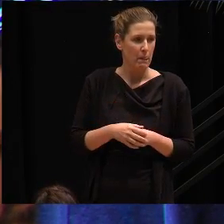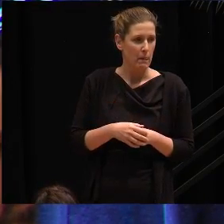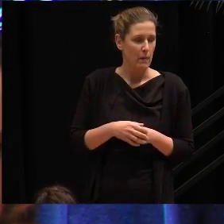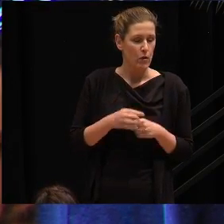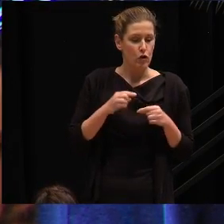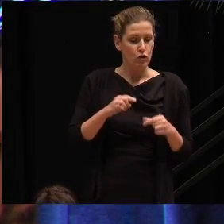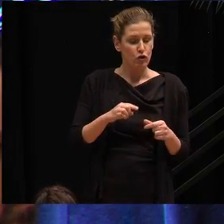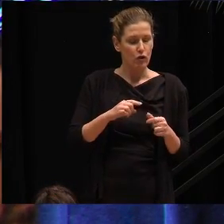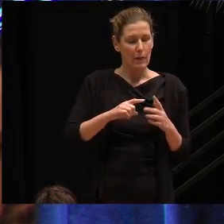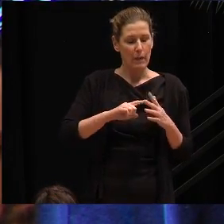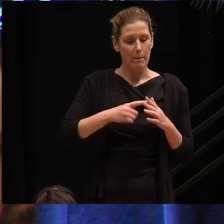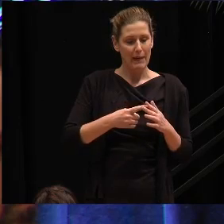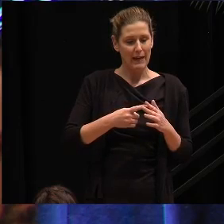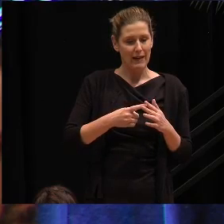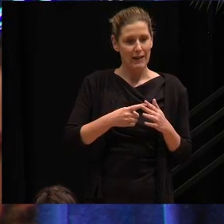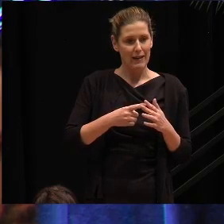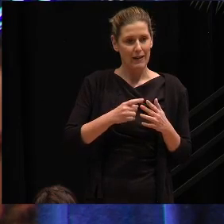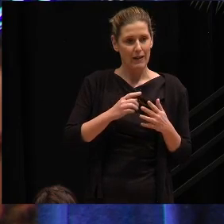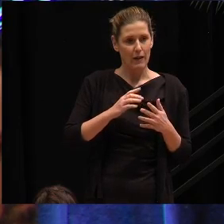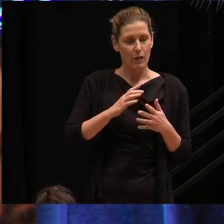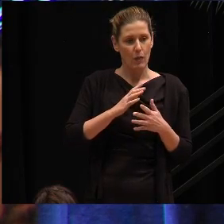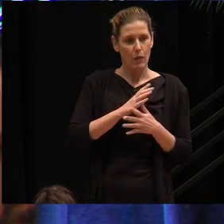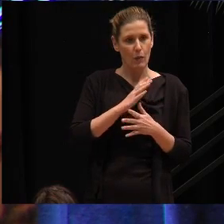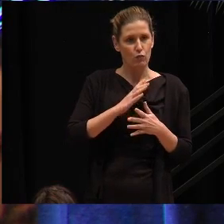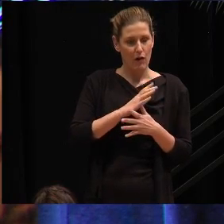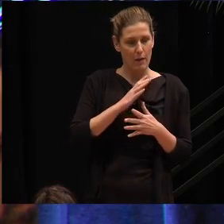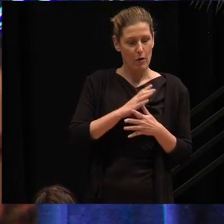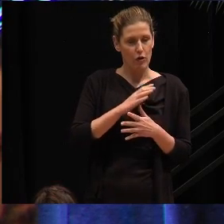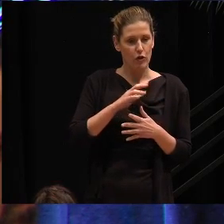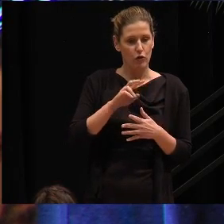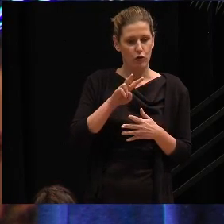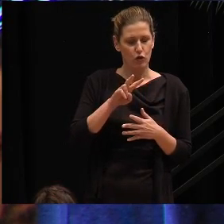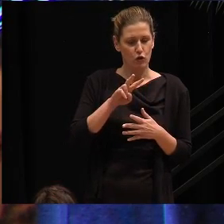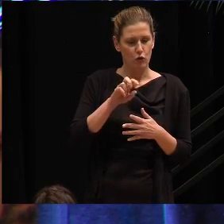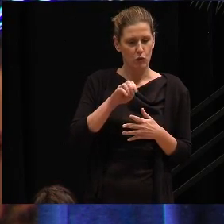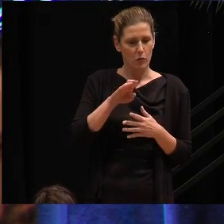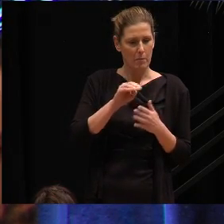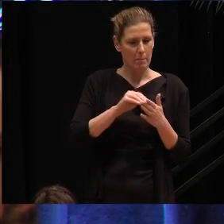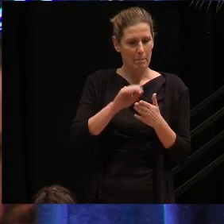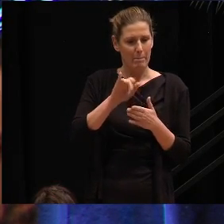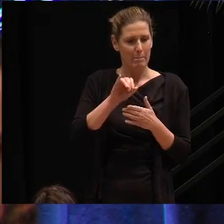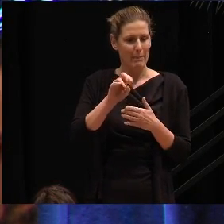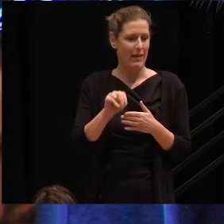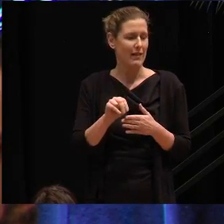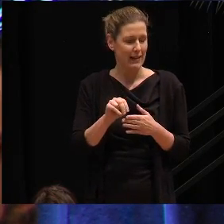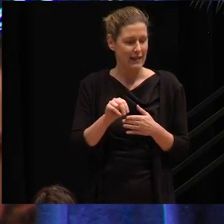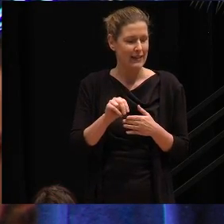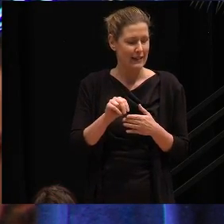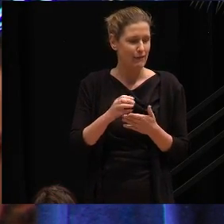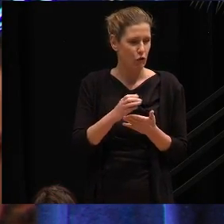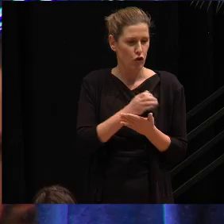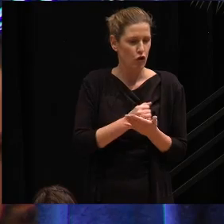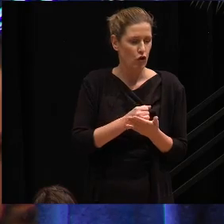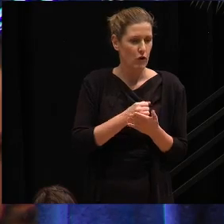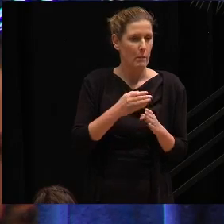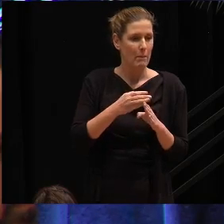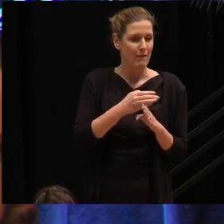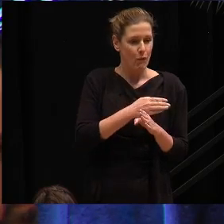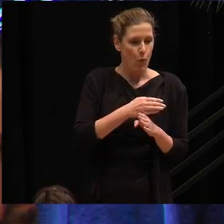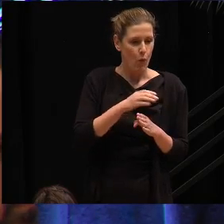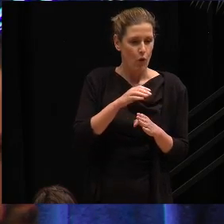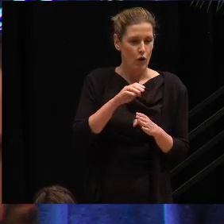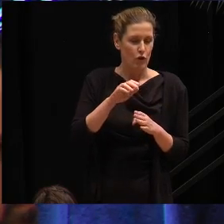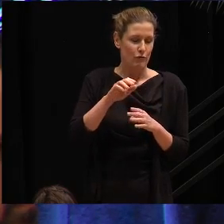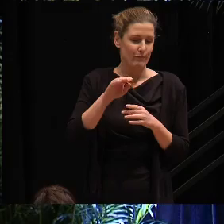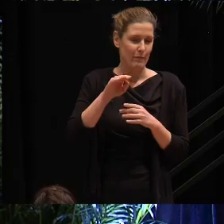beginning of the primary. $2 billion in earned media. And that was in January of 16 before the first primary or caucus. All right, coming